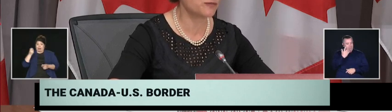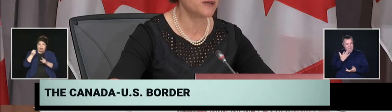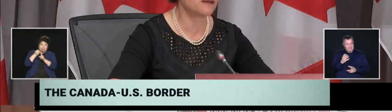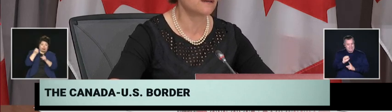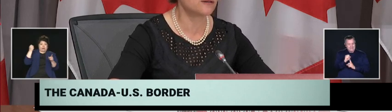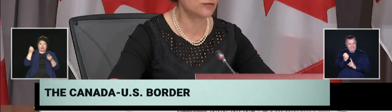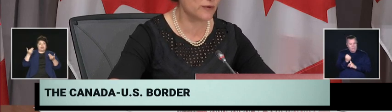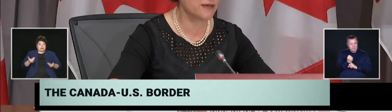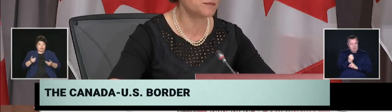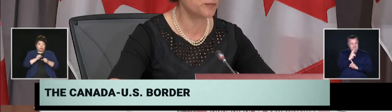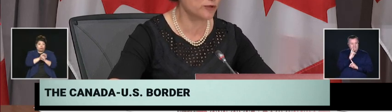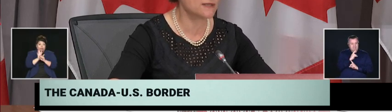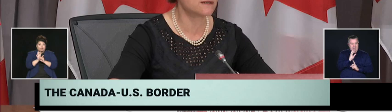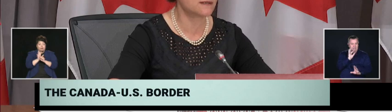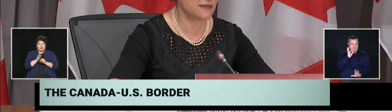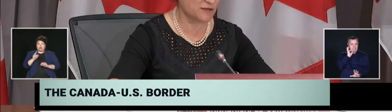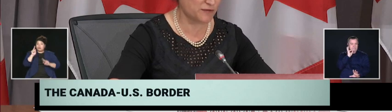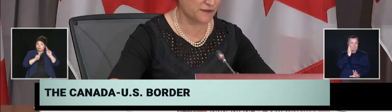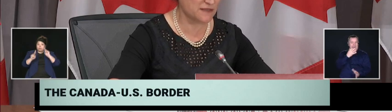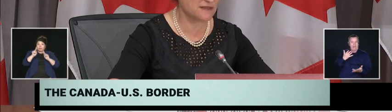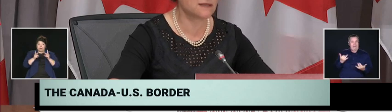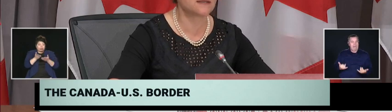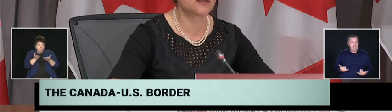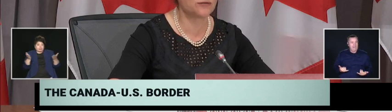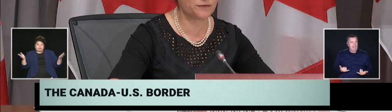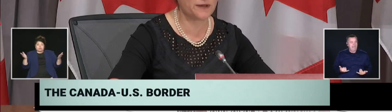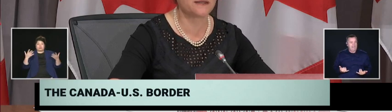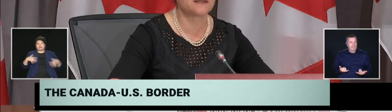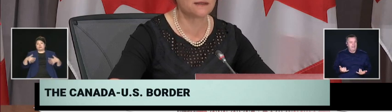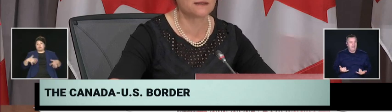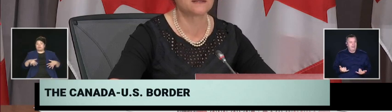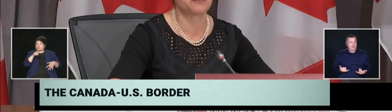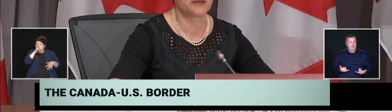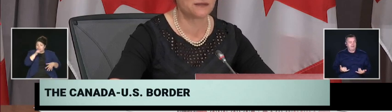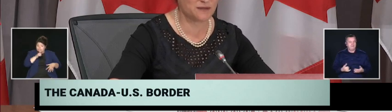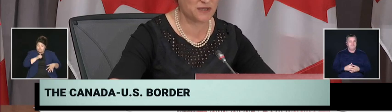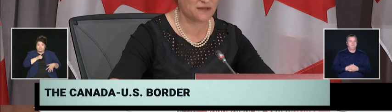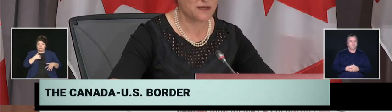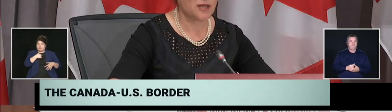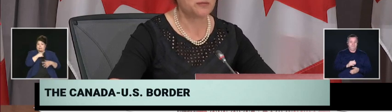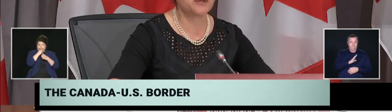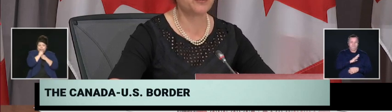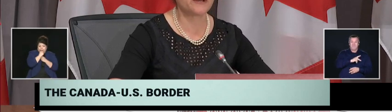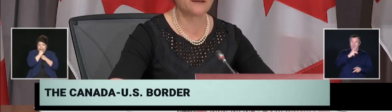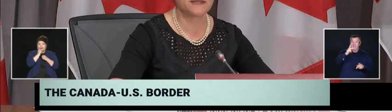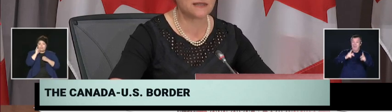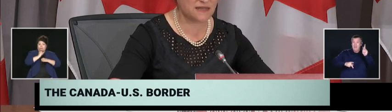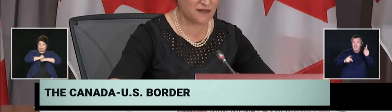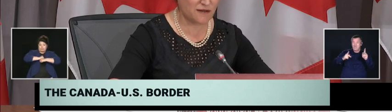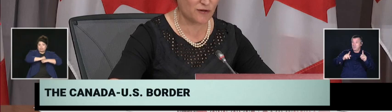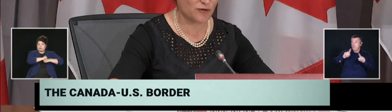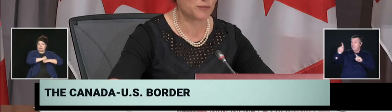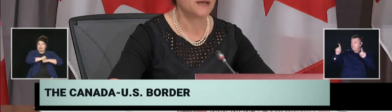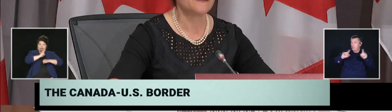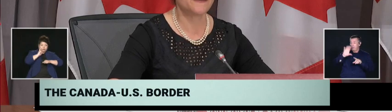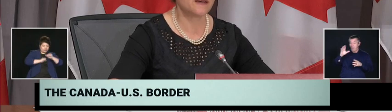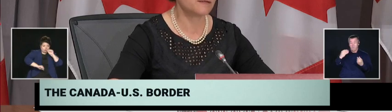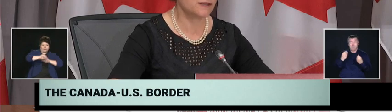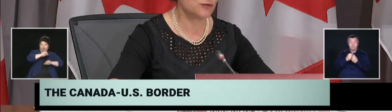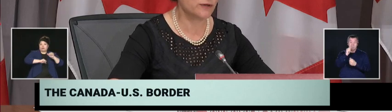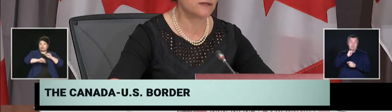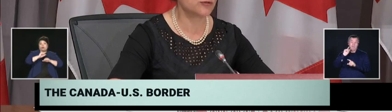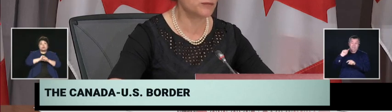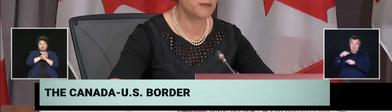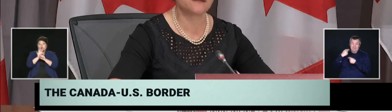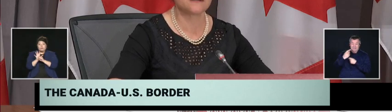country have made great personal sacrifices to fight this pandemic. People have stayed home. They